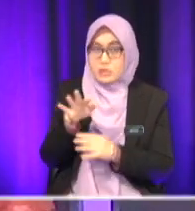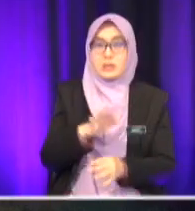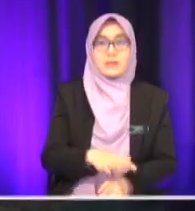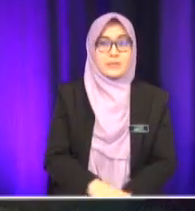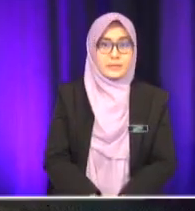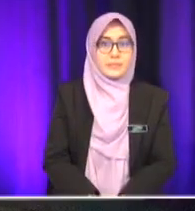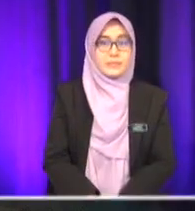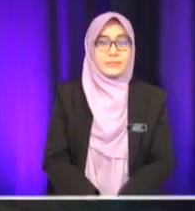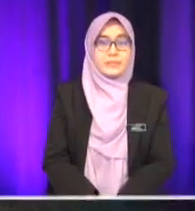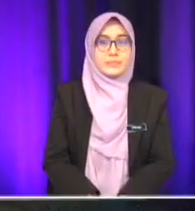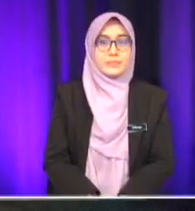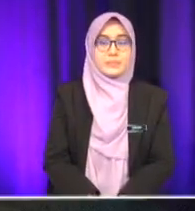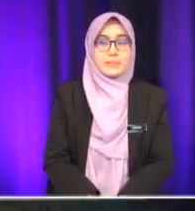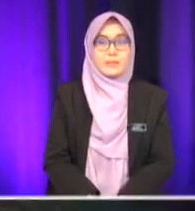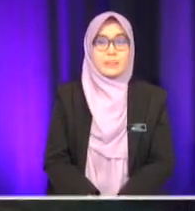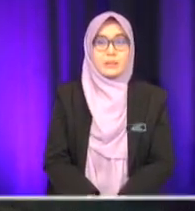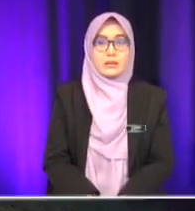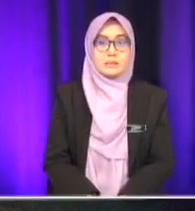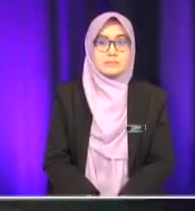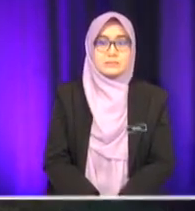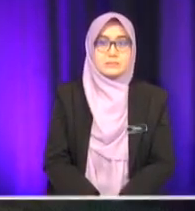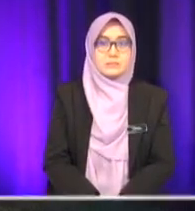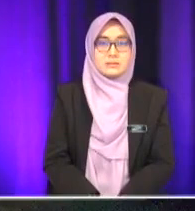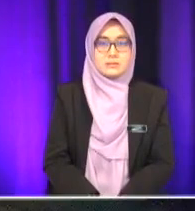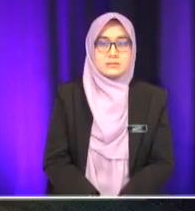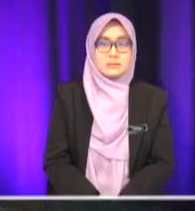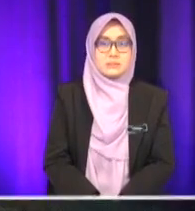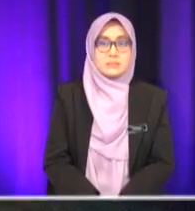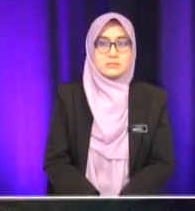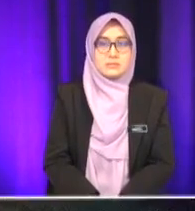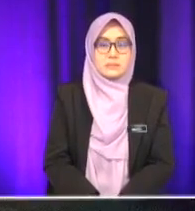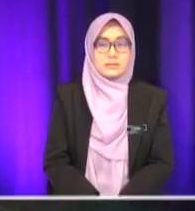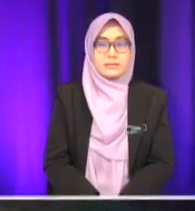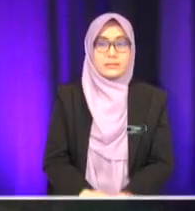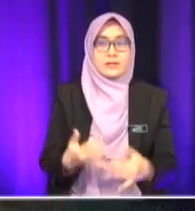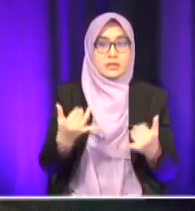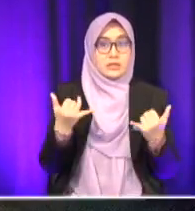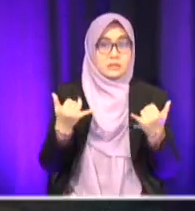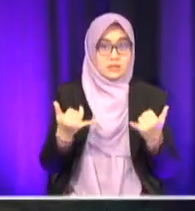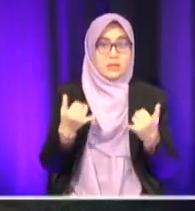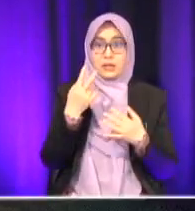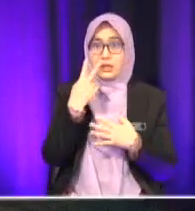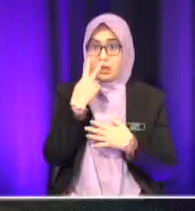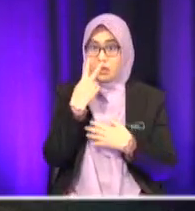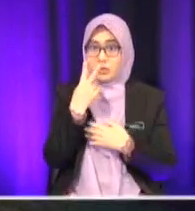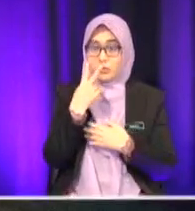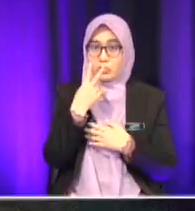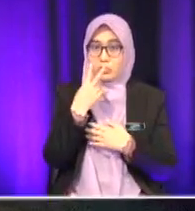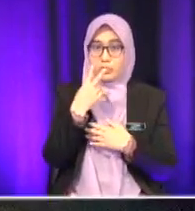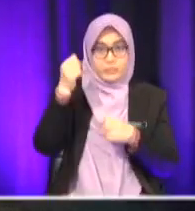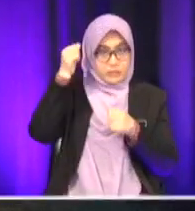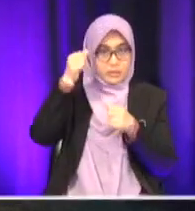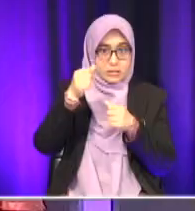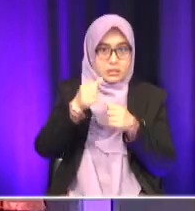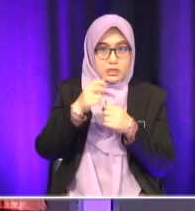to the question. Okay. So here, reminder for all of